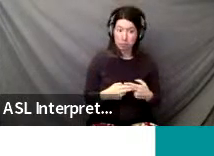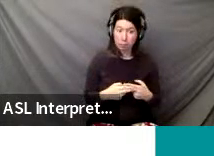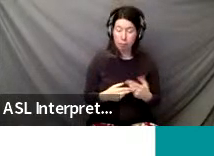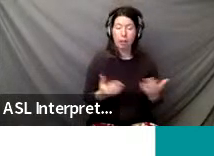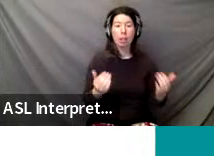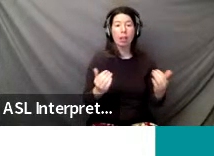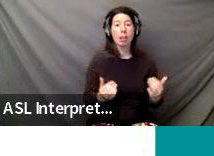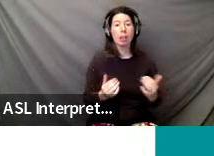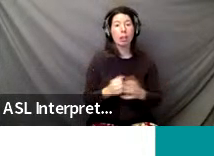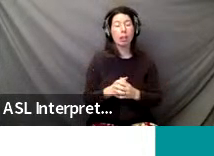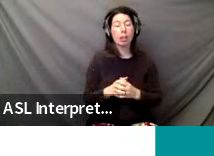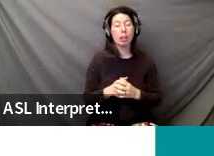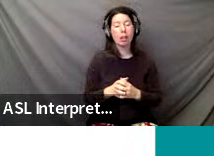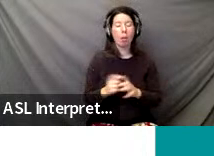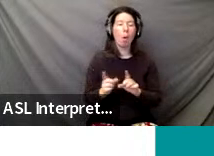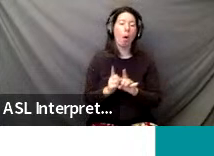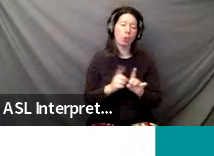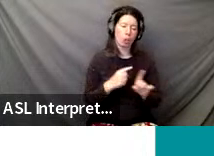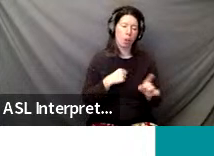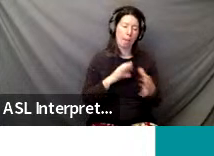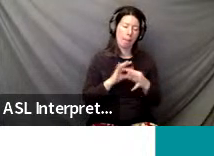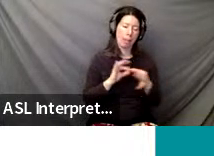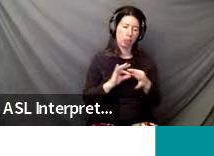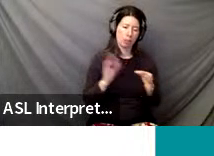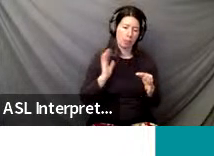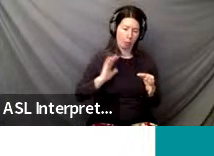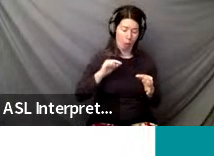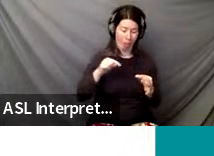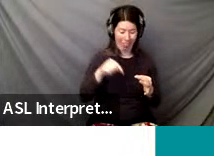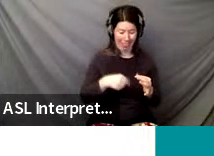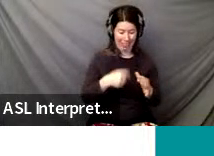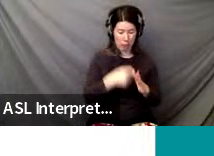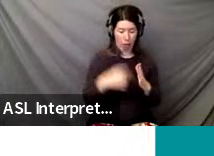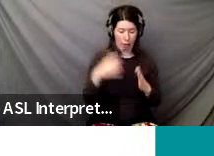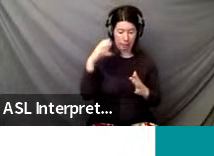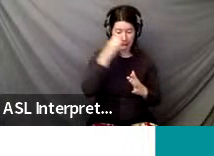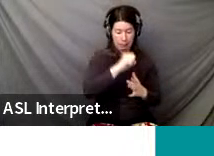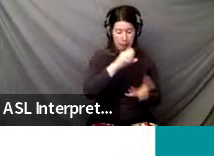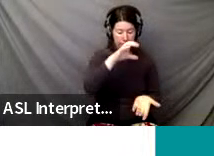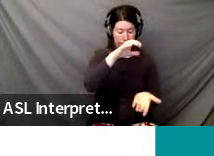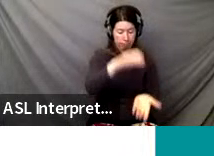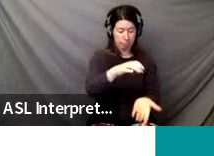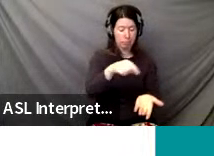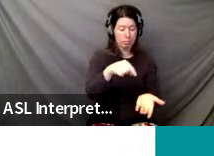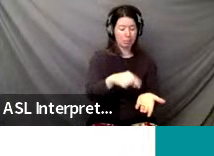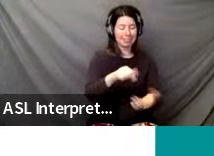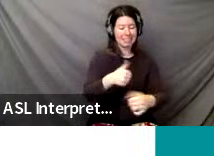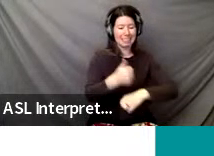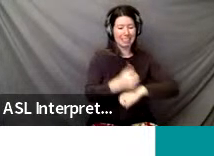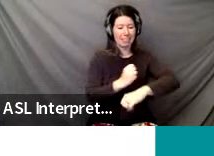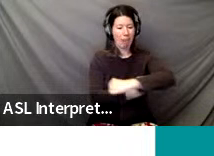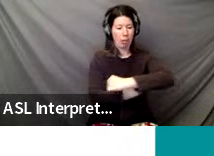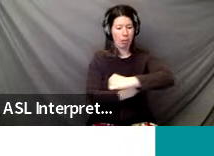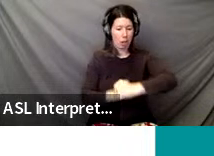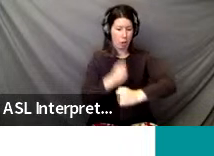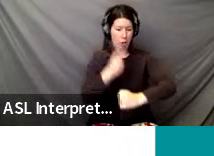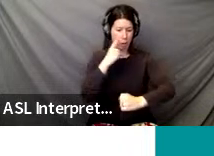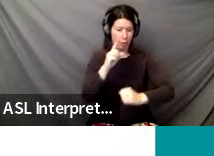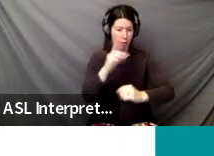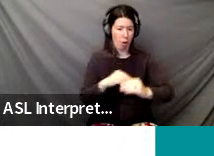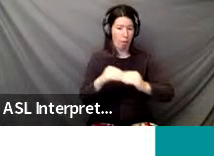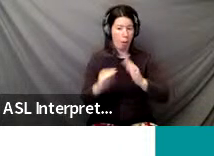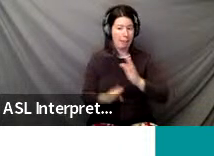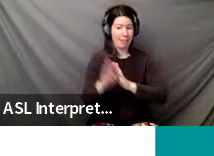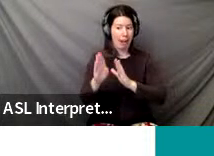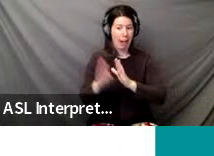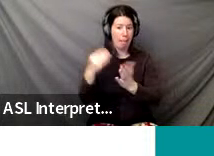And as I mentioned, that this estimate does set the foundation for the more developed finance plan